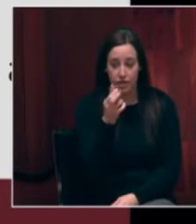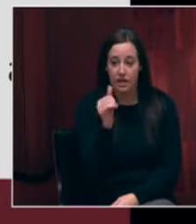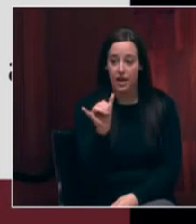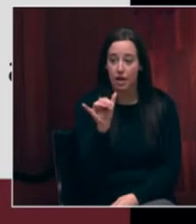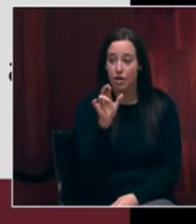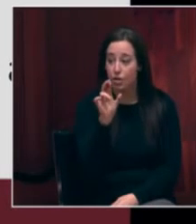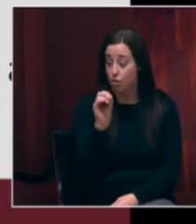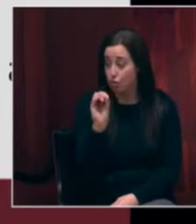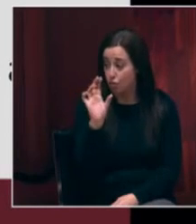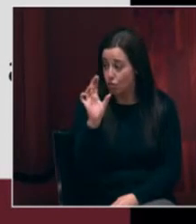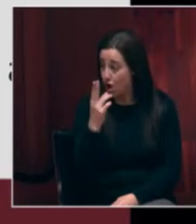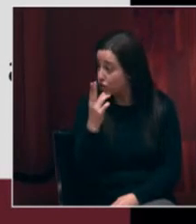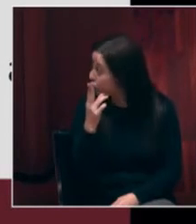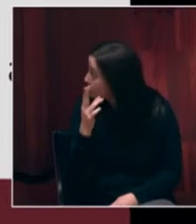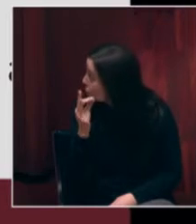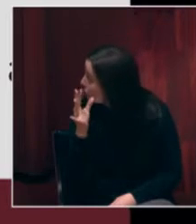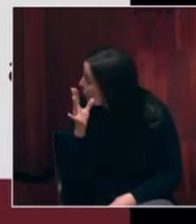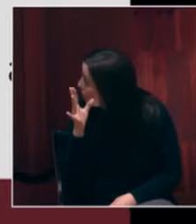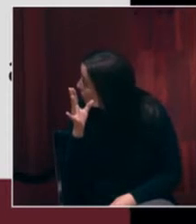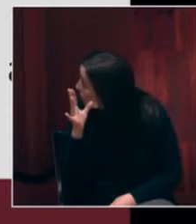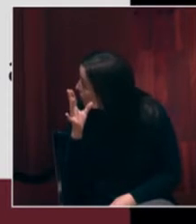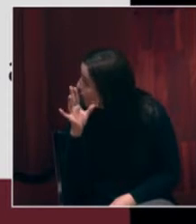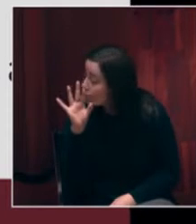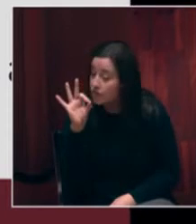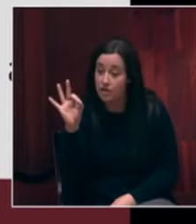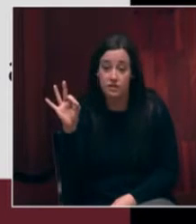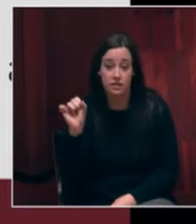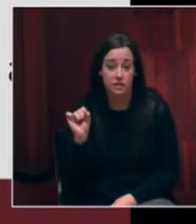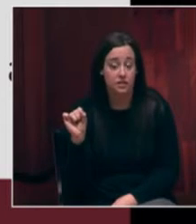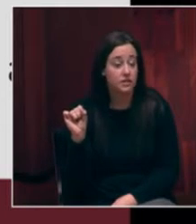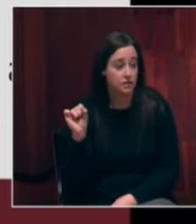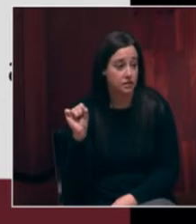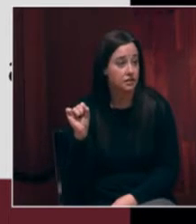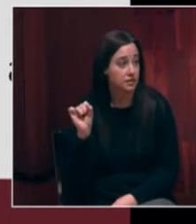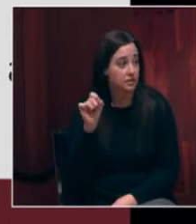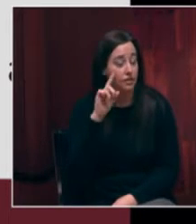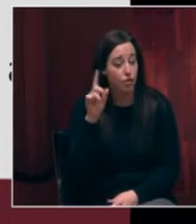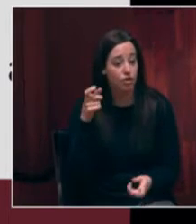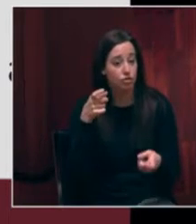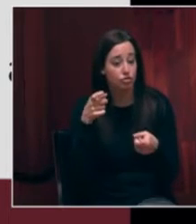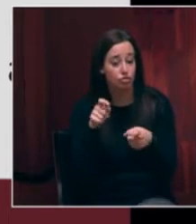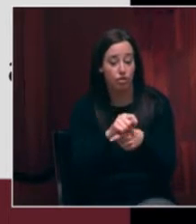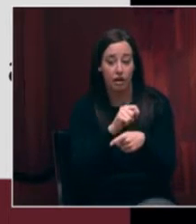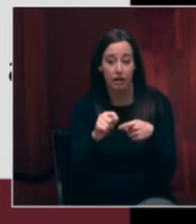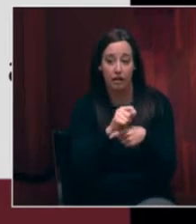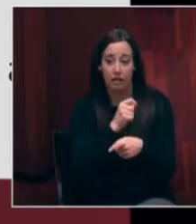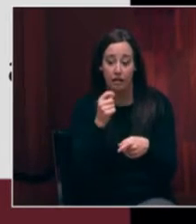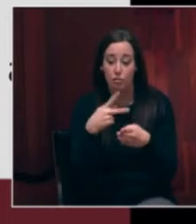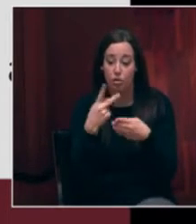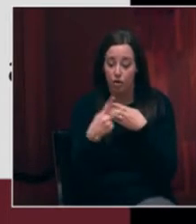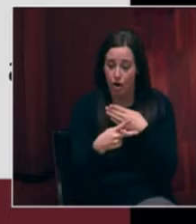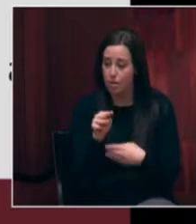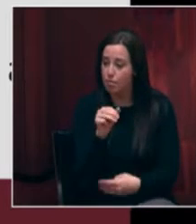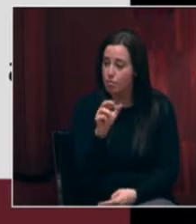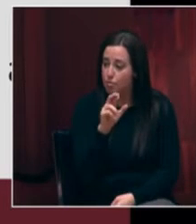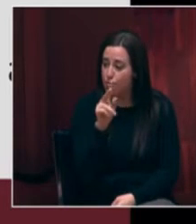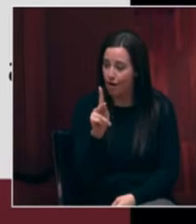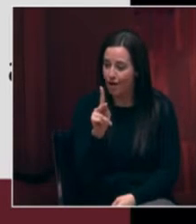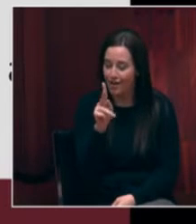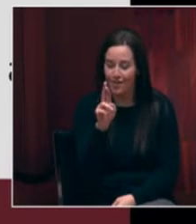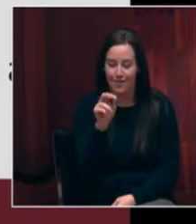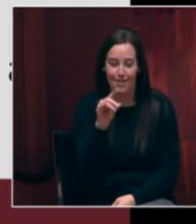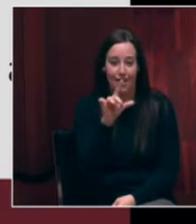Rauchfuss will update you on the records management training program. We'll have Mark Riddle. I think Mark will be the fourth